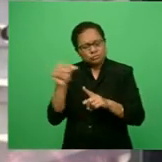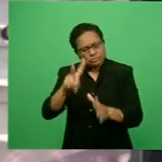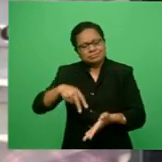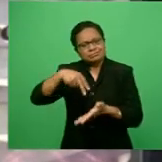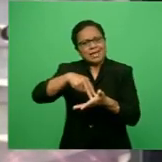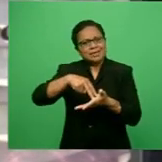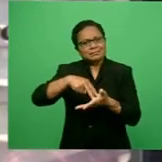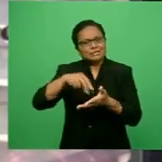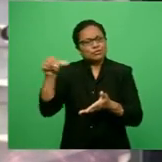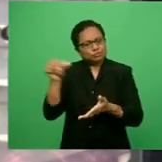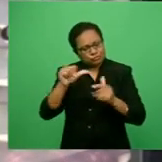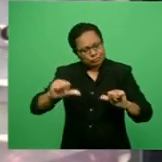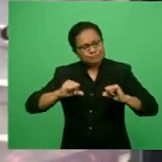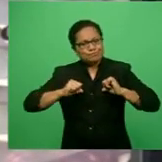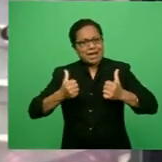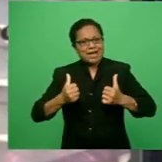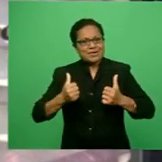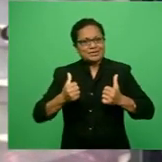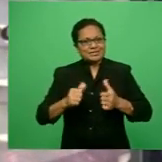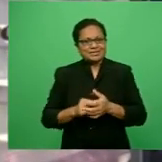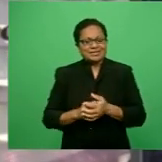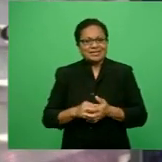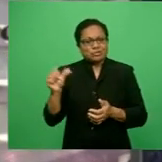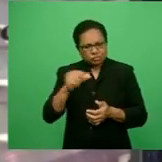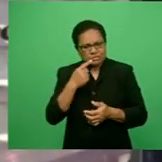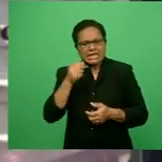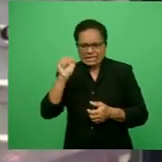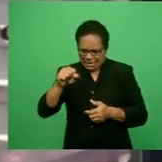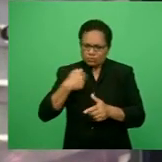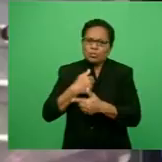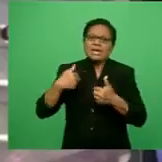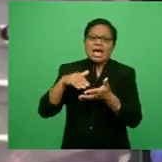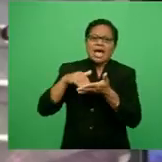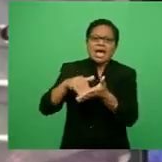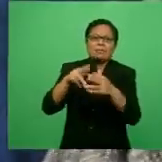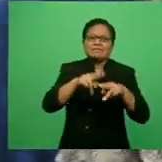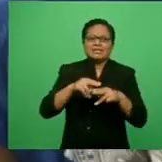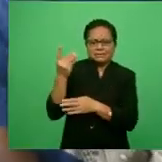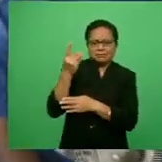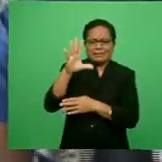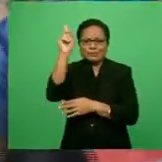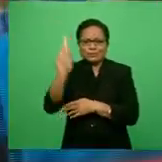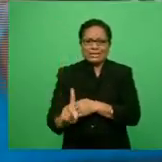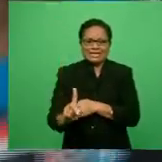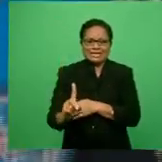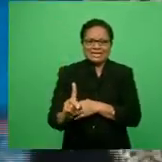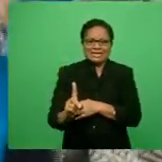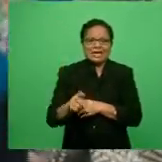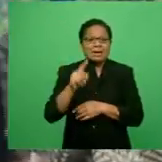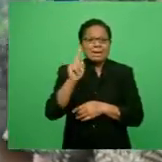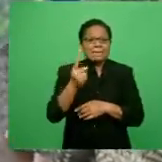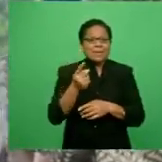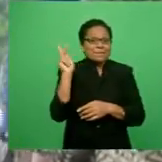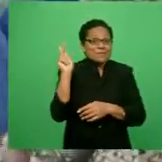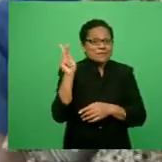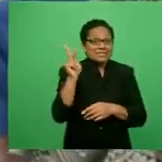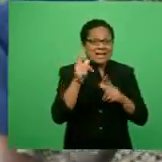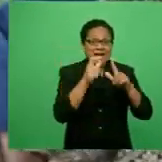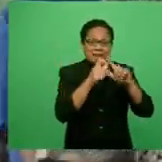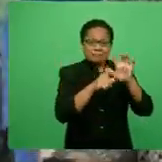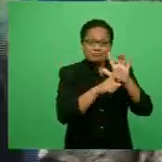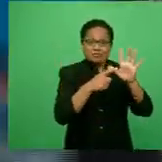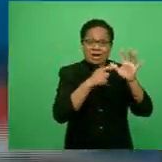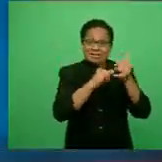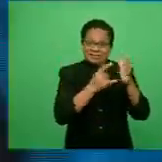say, we made Fiji independent and a sovereign nation. However, Professor Prasad says the COVID-19